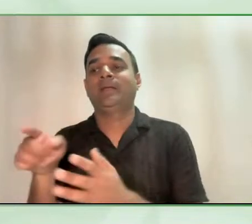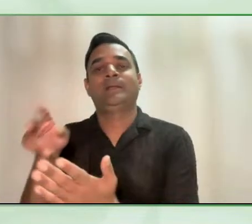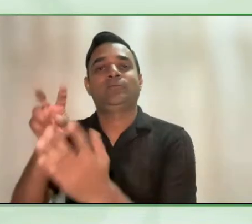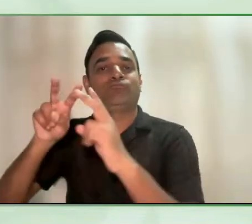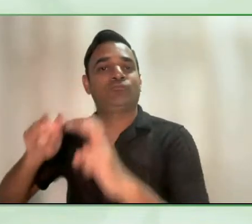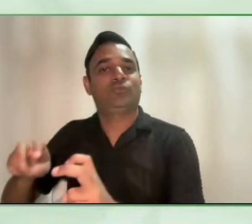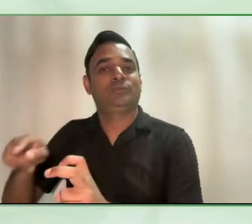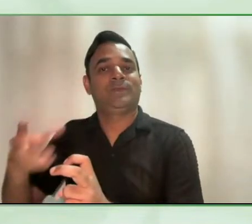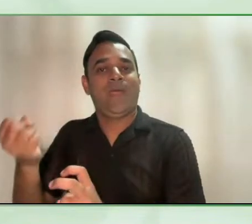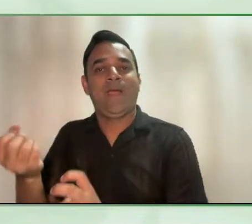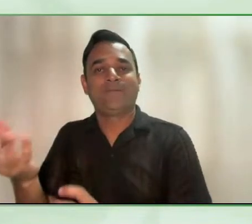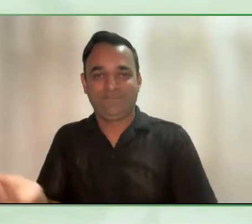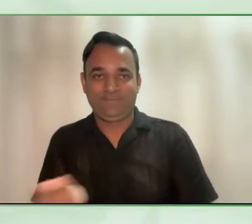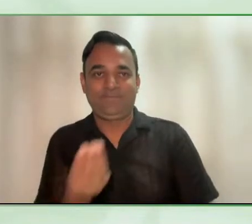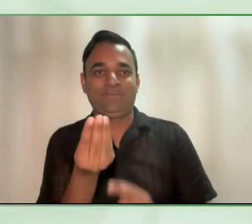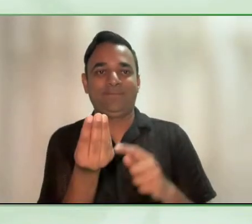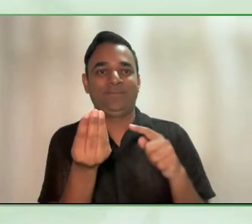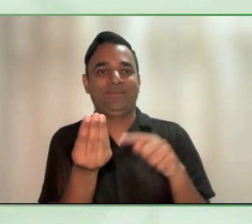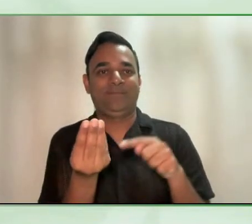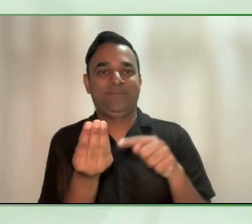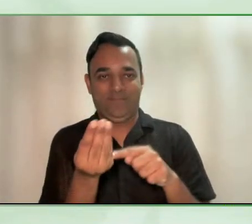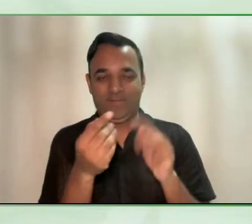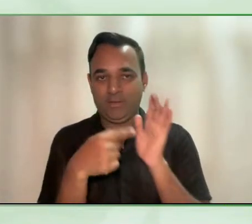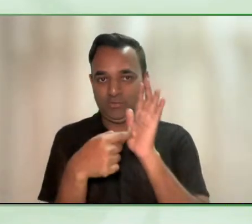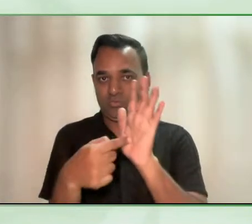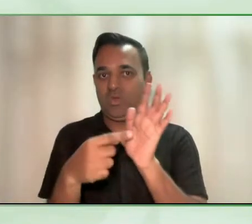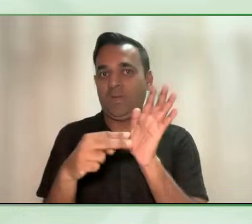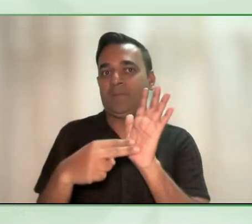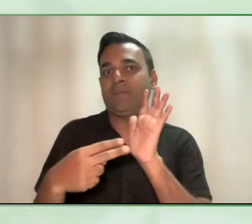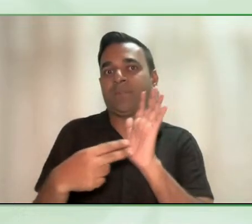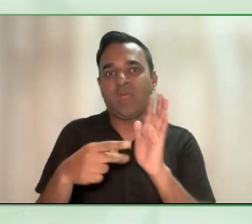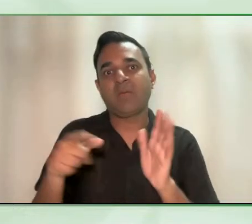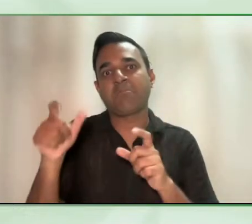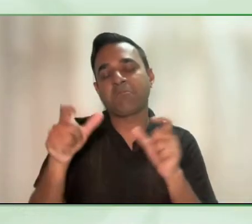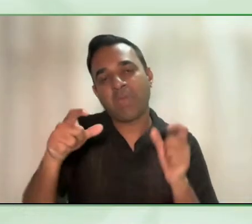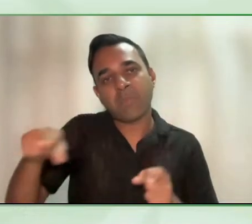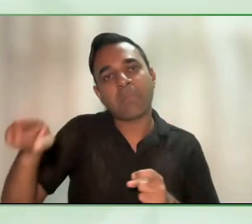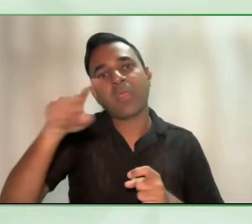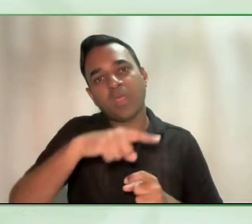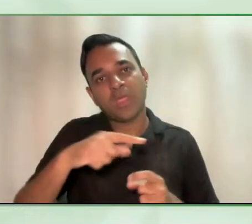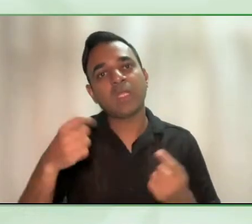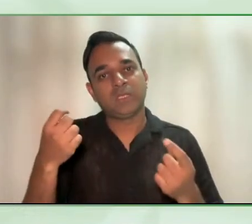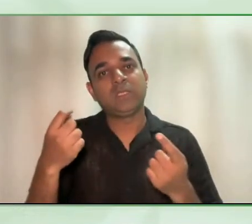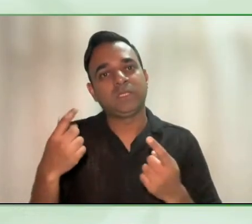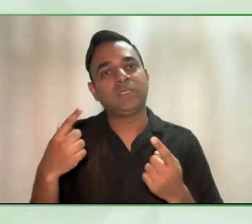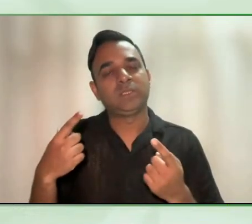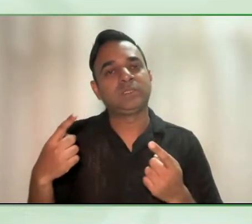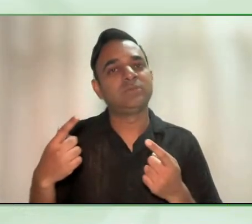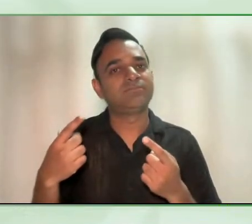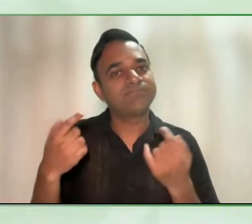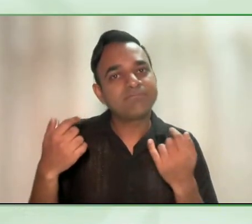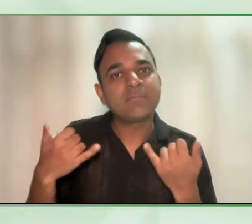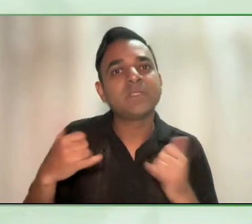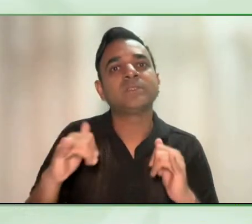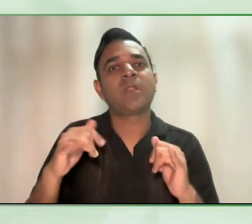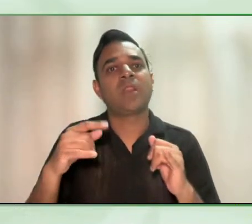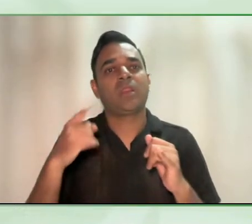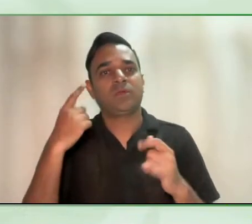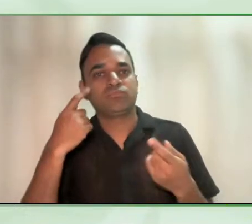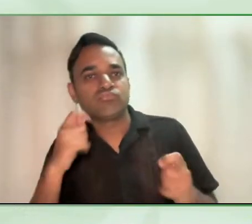for example, disability allowance, or in some stages, these community employment funded